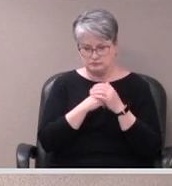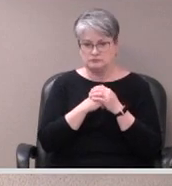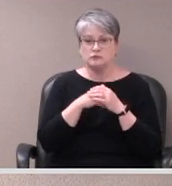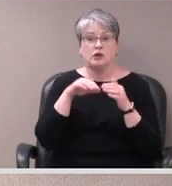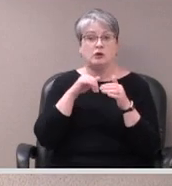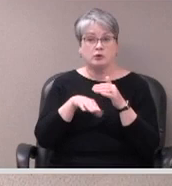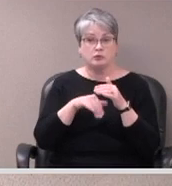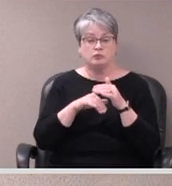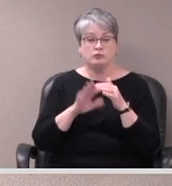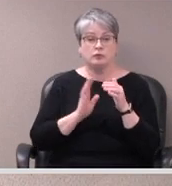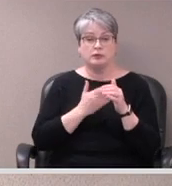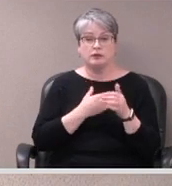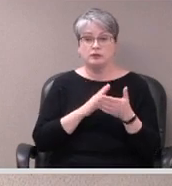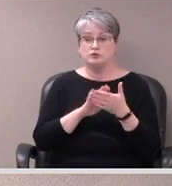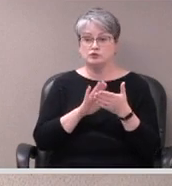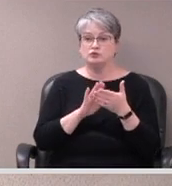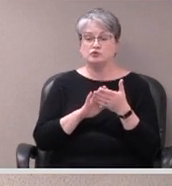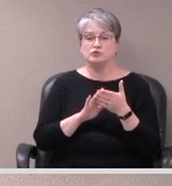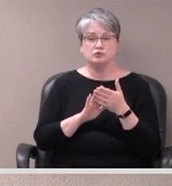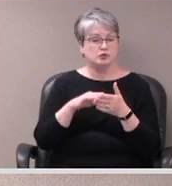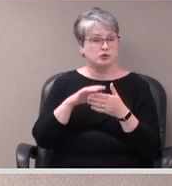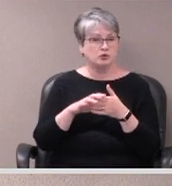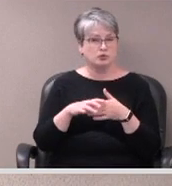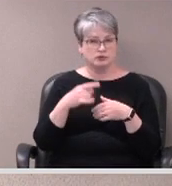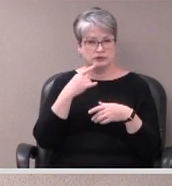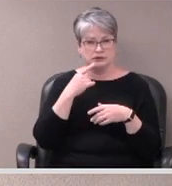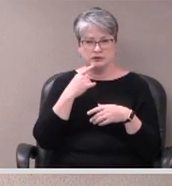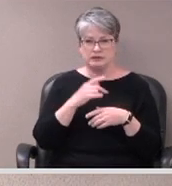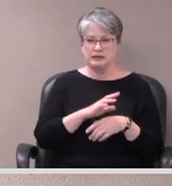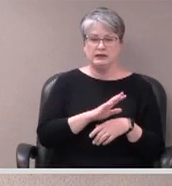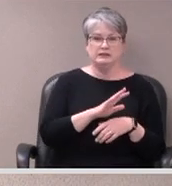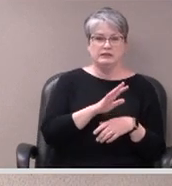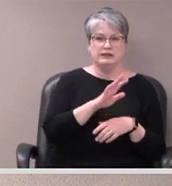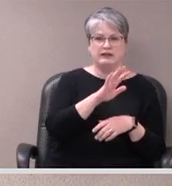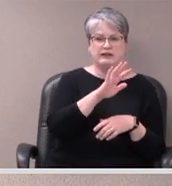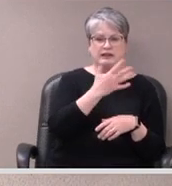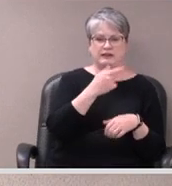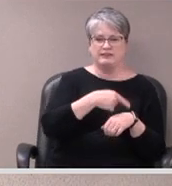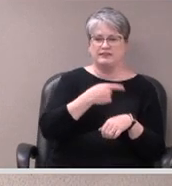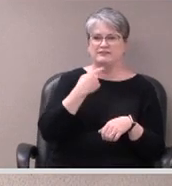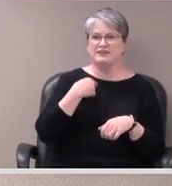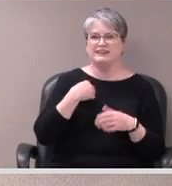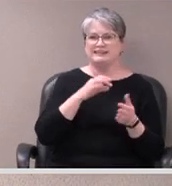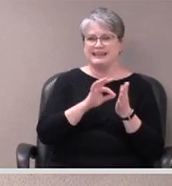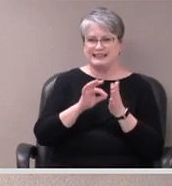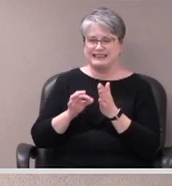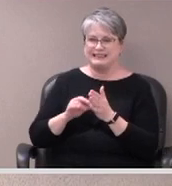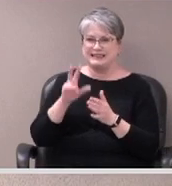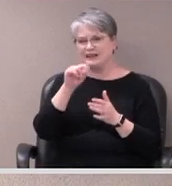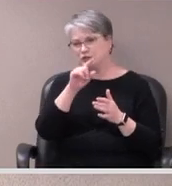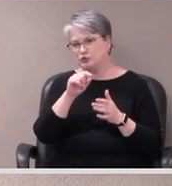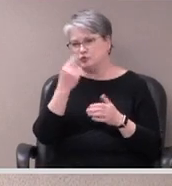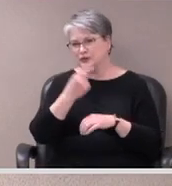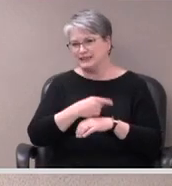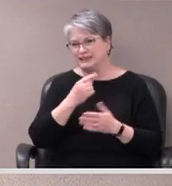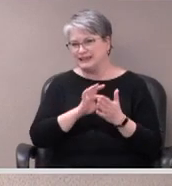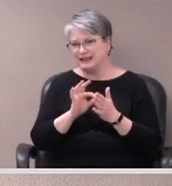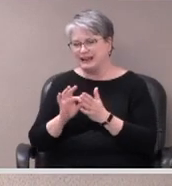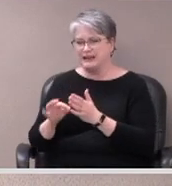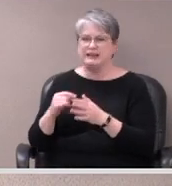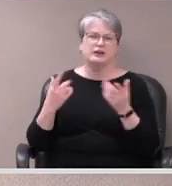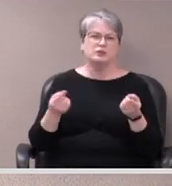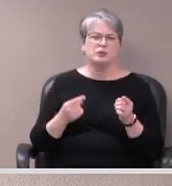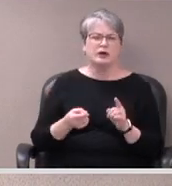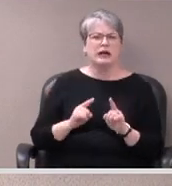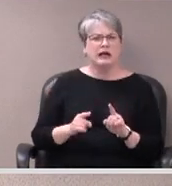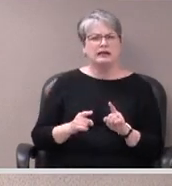enrollment in our schools, and I heard you say that the 5th-day count, the 20-day count, and those kinds of things. So what happens as the